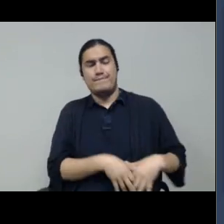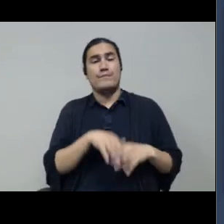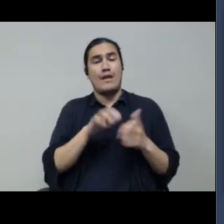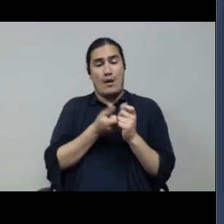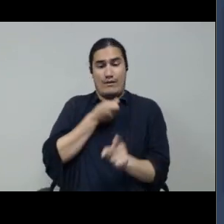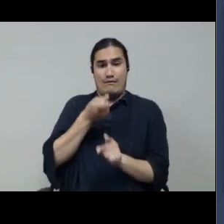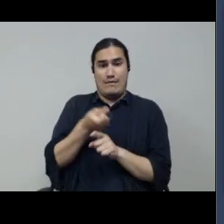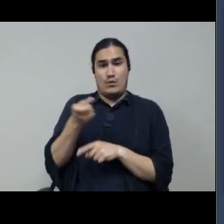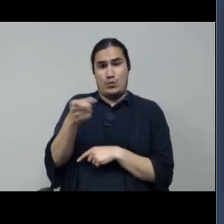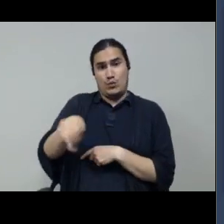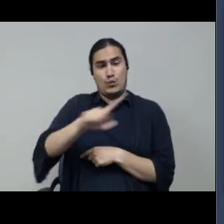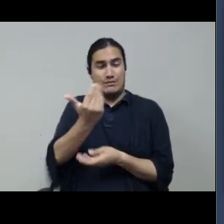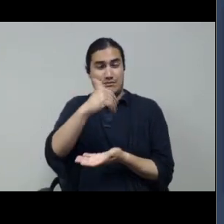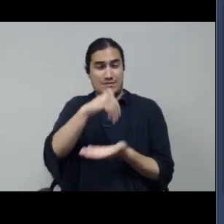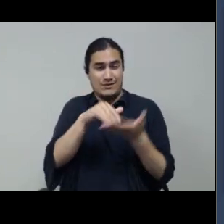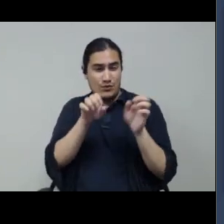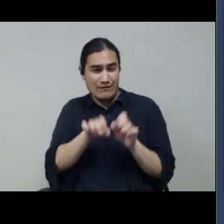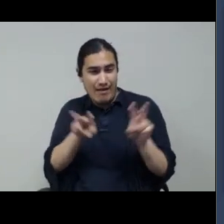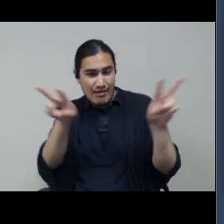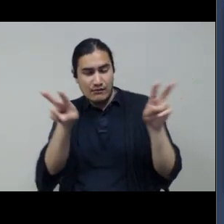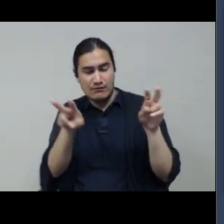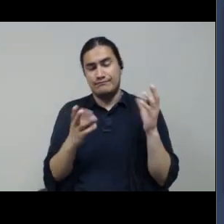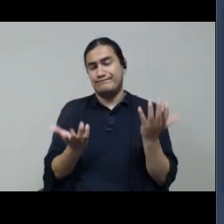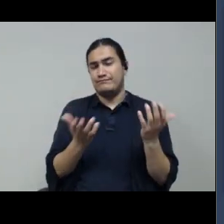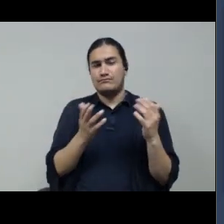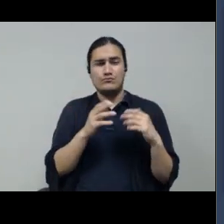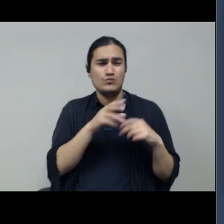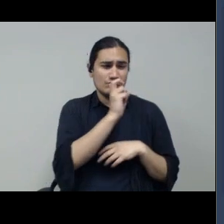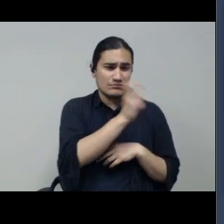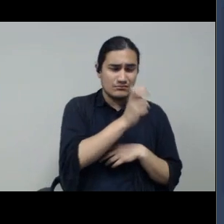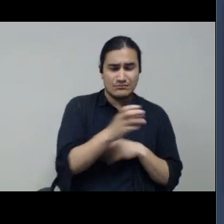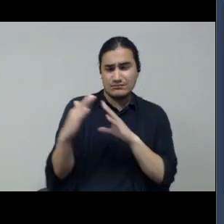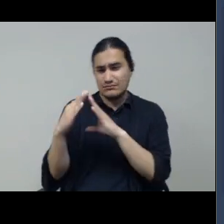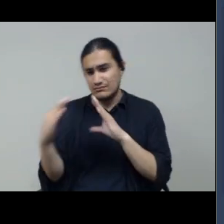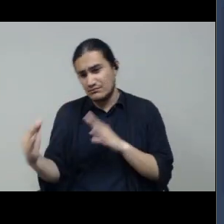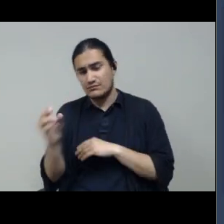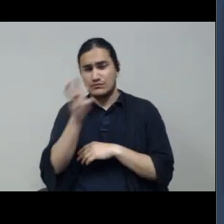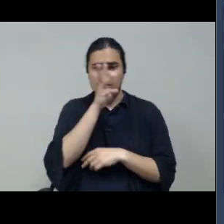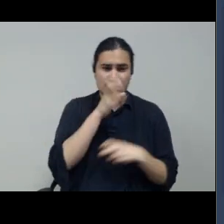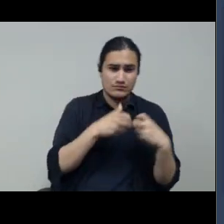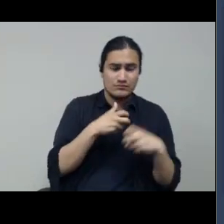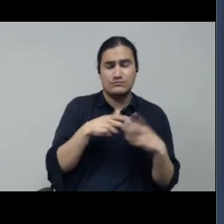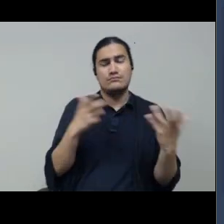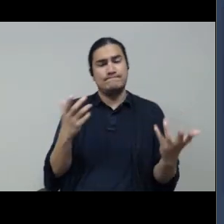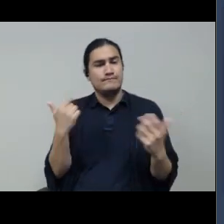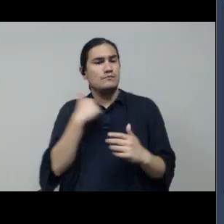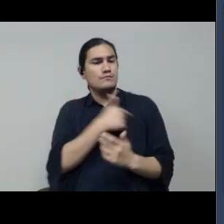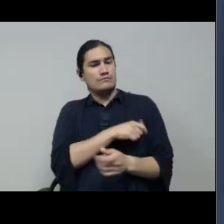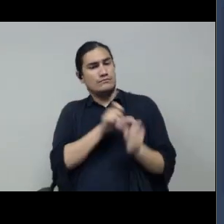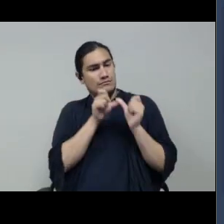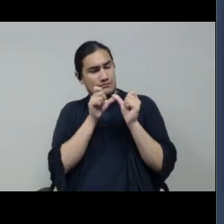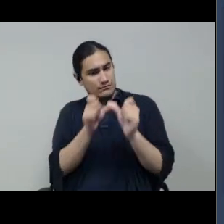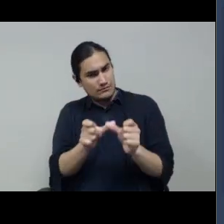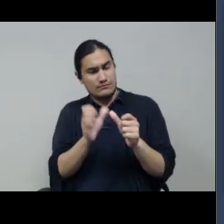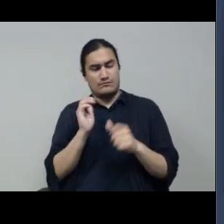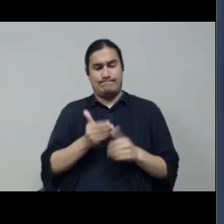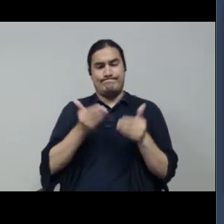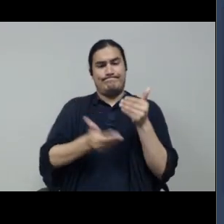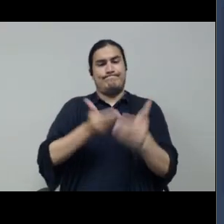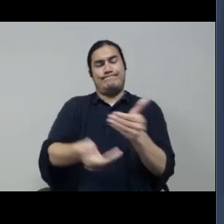Central Valley, whether it's transportation, housing, or water issues, as we move forward, as our governor and the